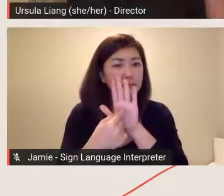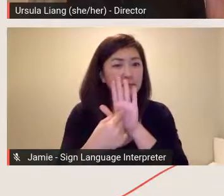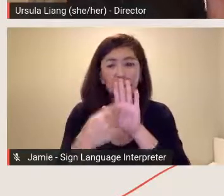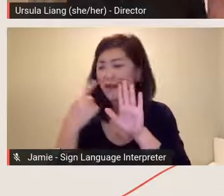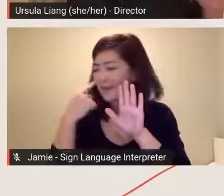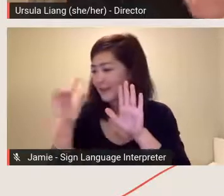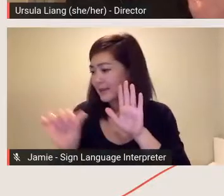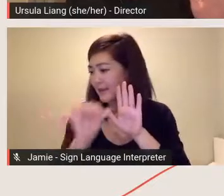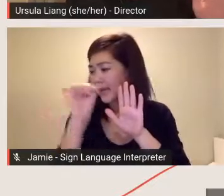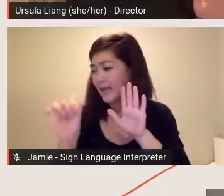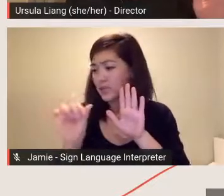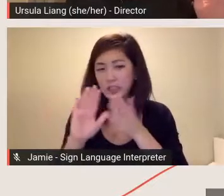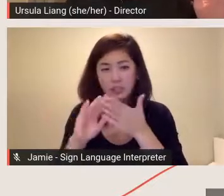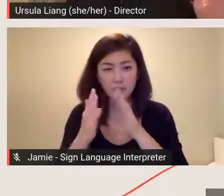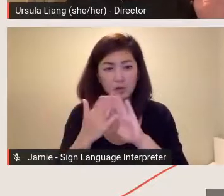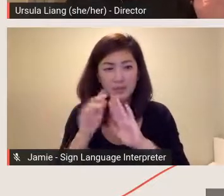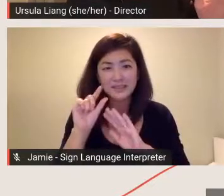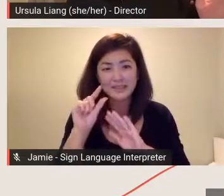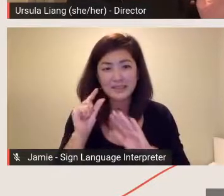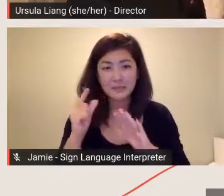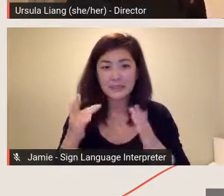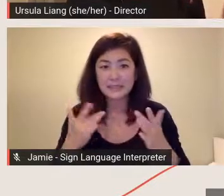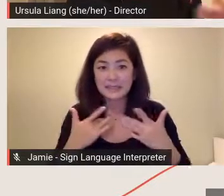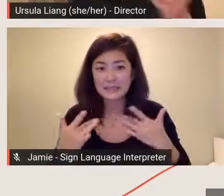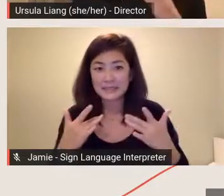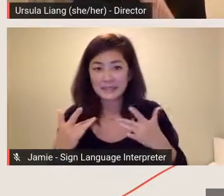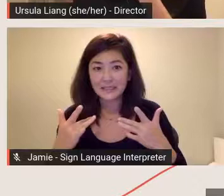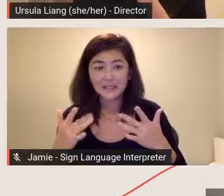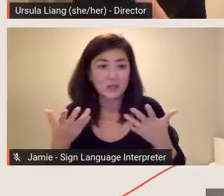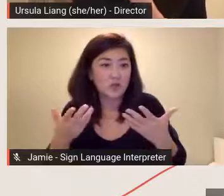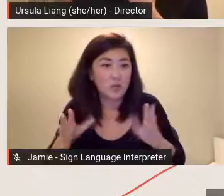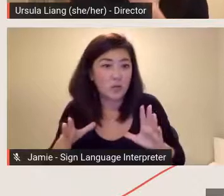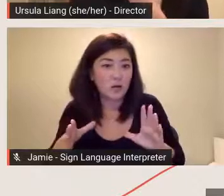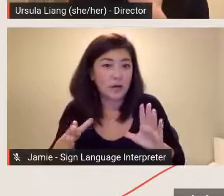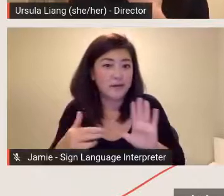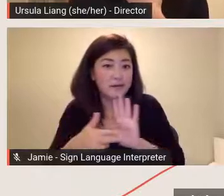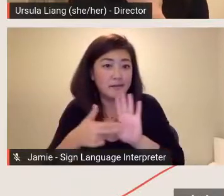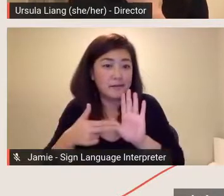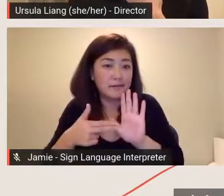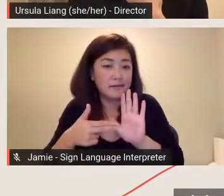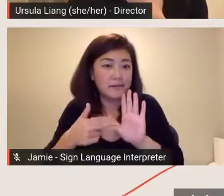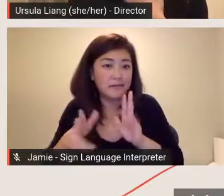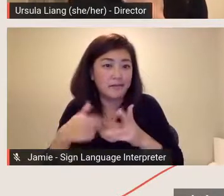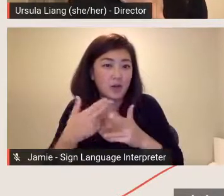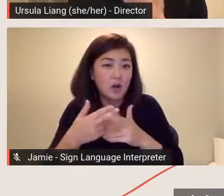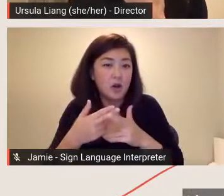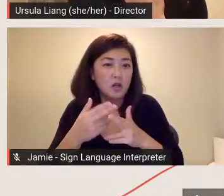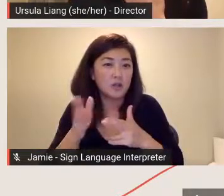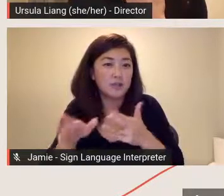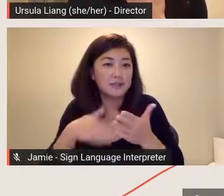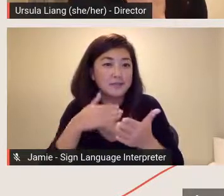Asian community is very sensitive about being labeled as anti-Black,